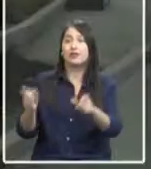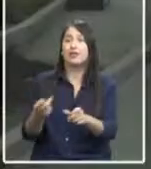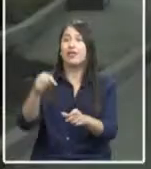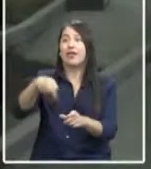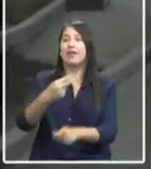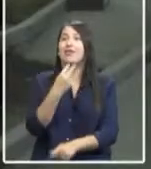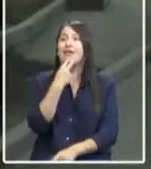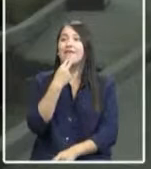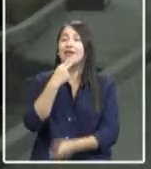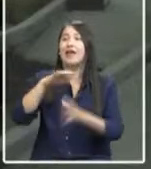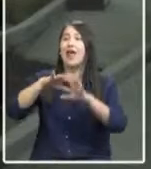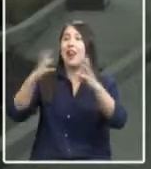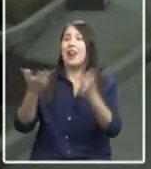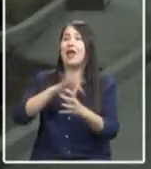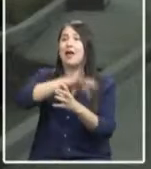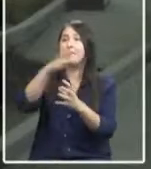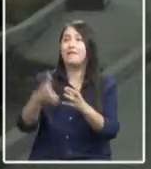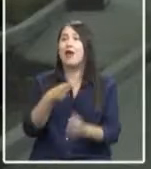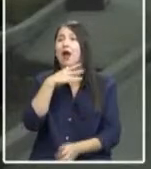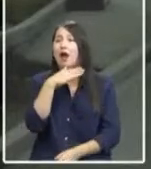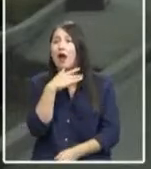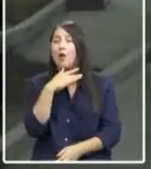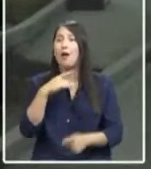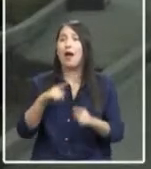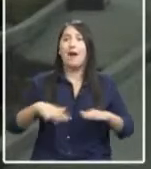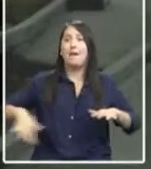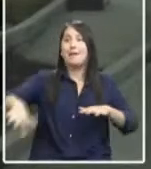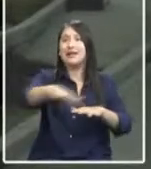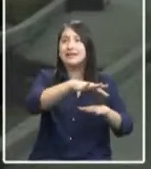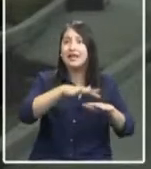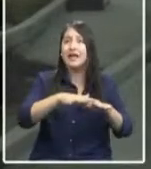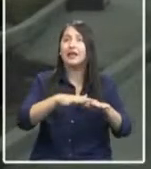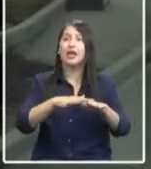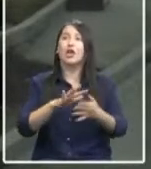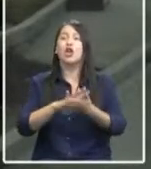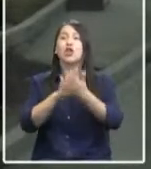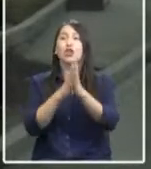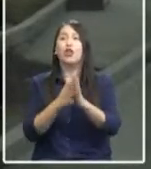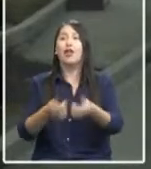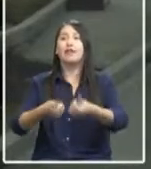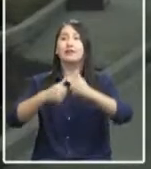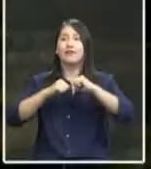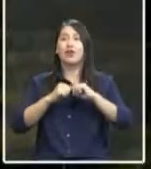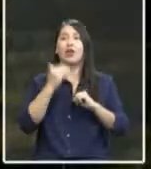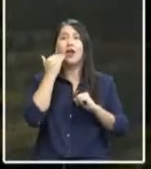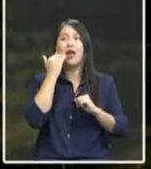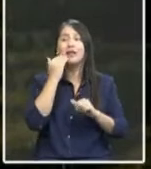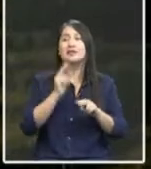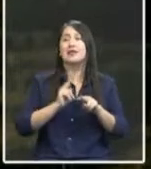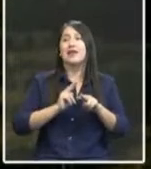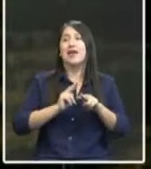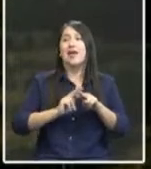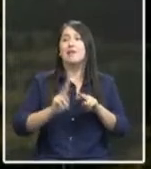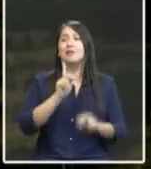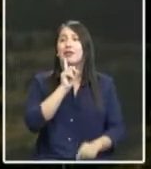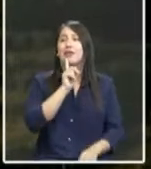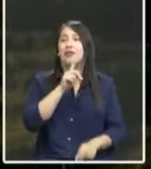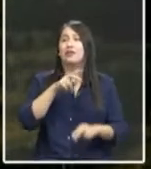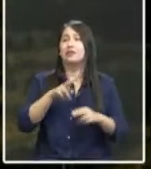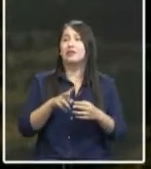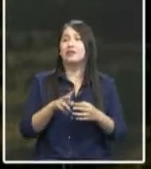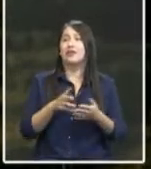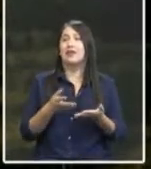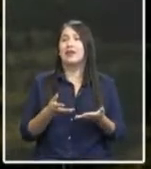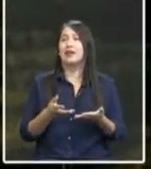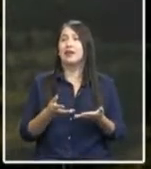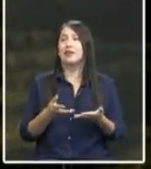the atmosphere, the water, the landscape, the topography. So I think those kind of challenges are ones that we almost take for granted